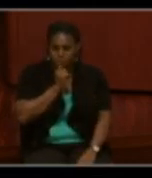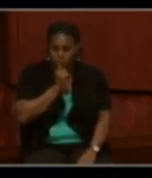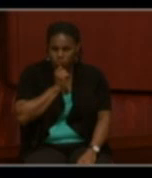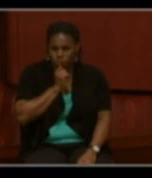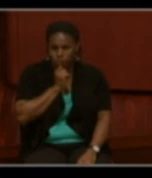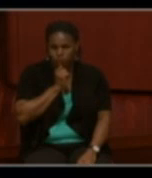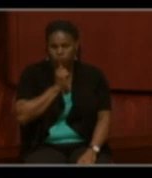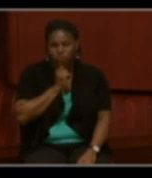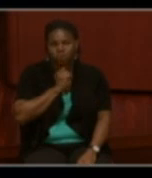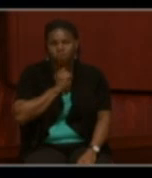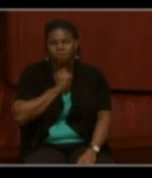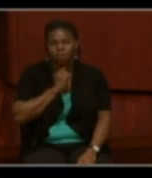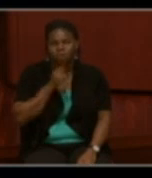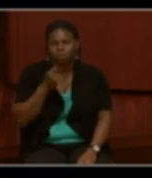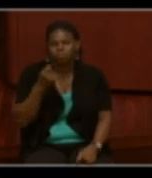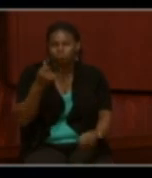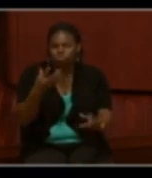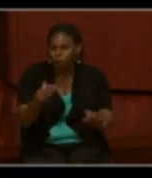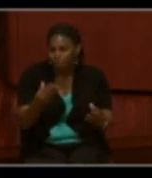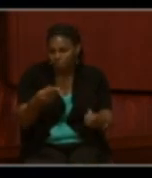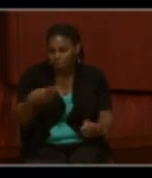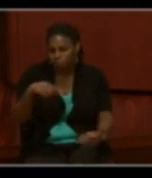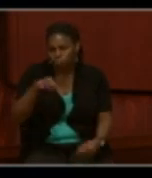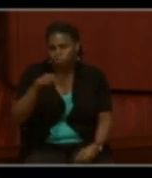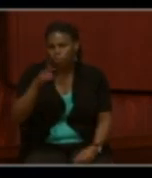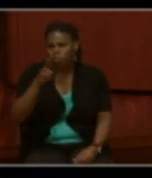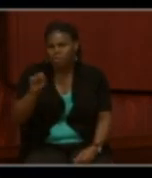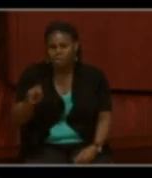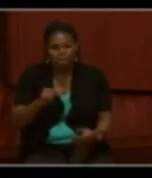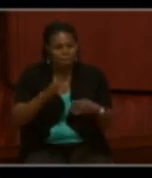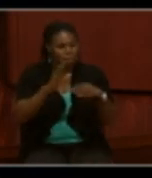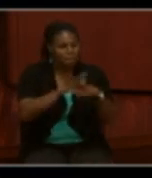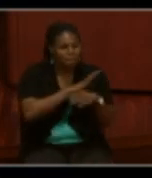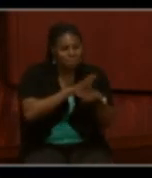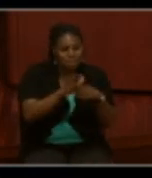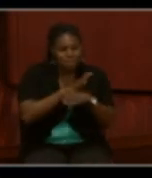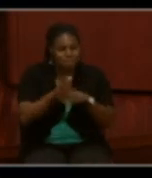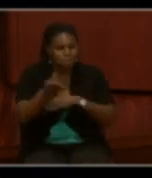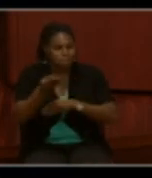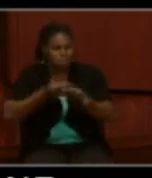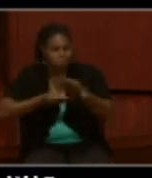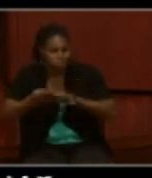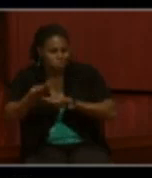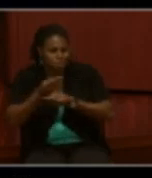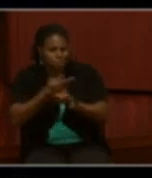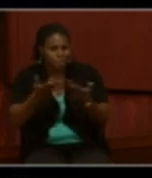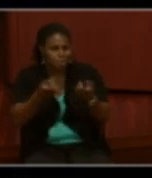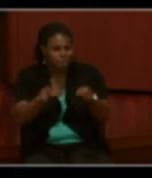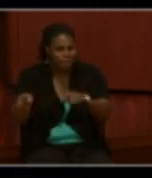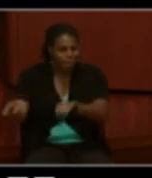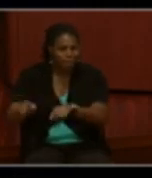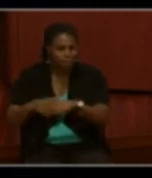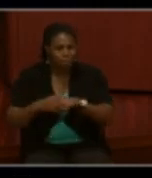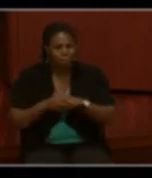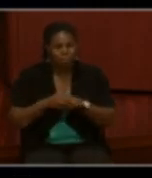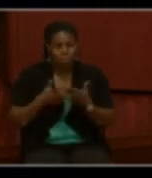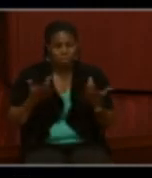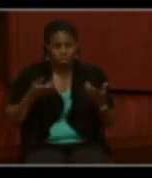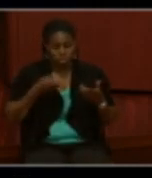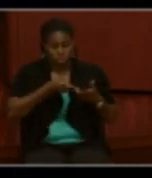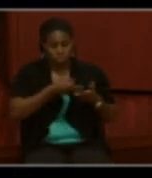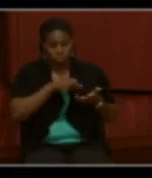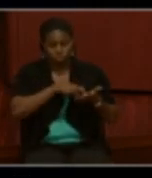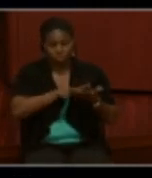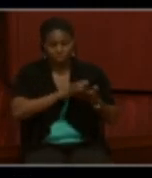an issue of private property, private business transactions. So those records would have no federal